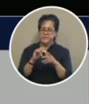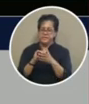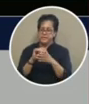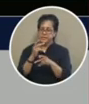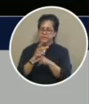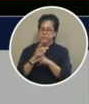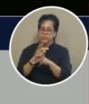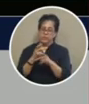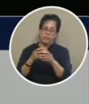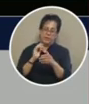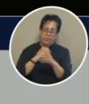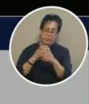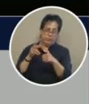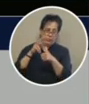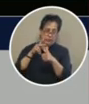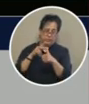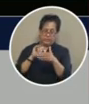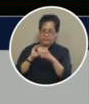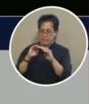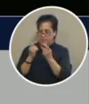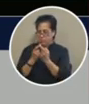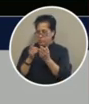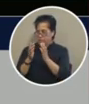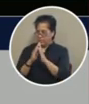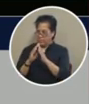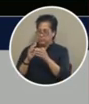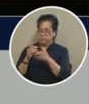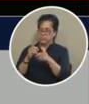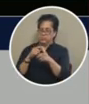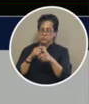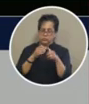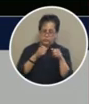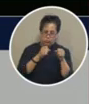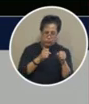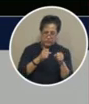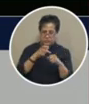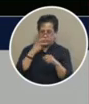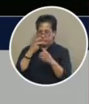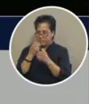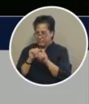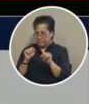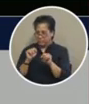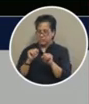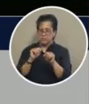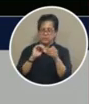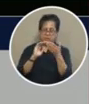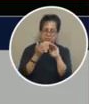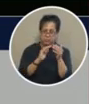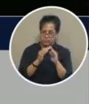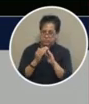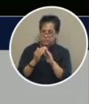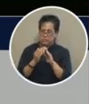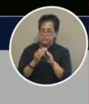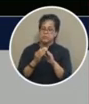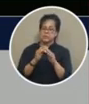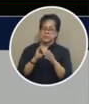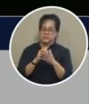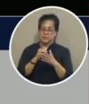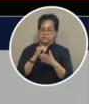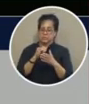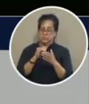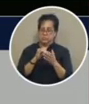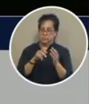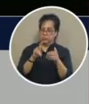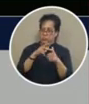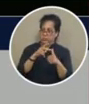the priorities that the council has had in streets and public safety. Quite frankly, the community has had that as priorities, not